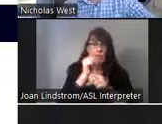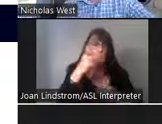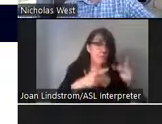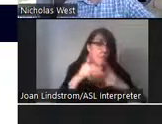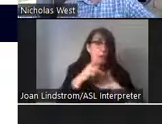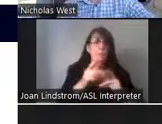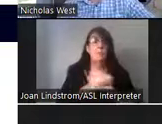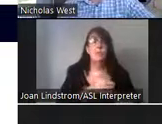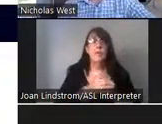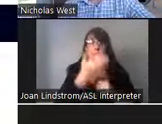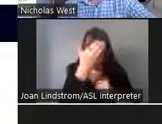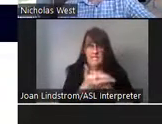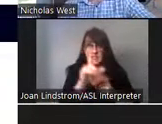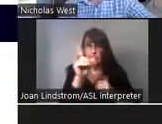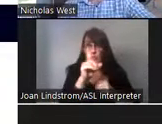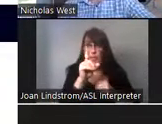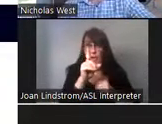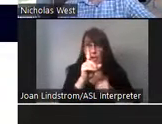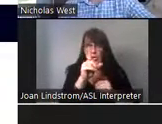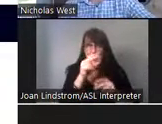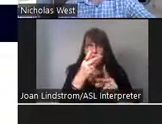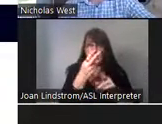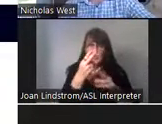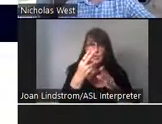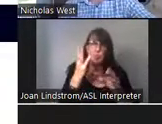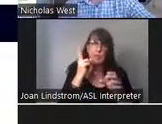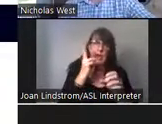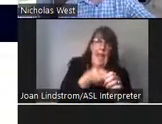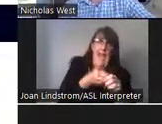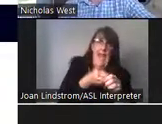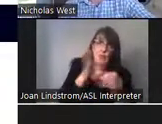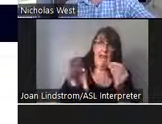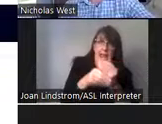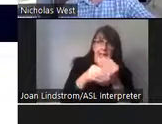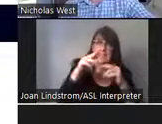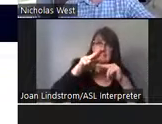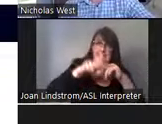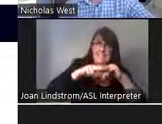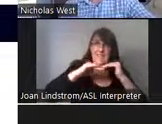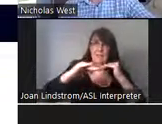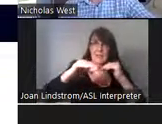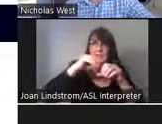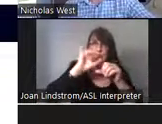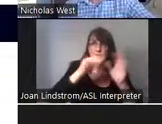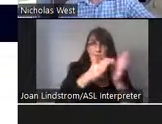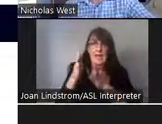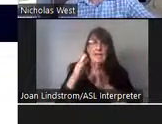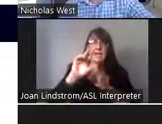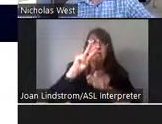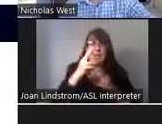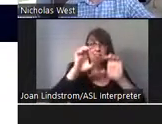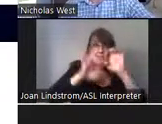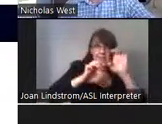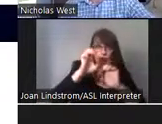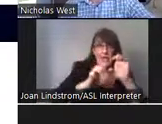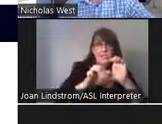And this is where you infuse sustainability into the requirements themselves. The second bucket is in the evaluation criteria, where